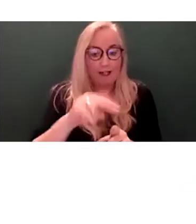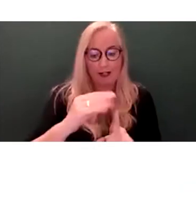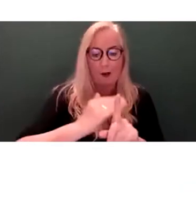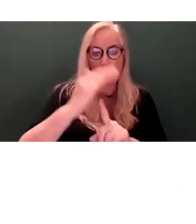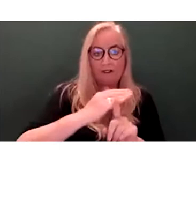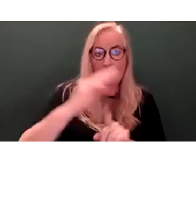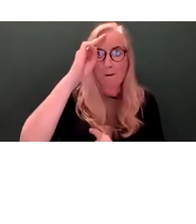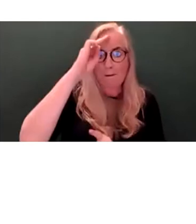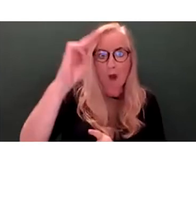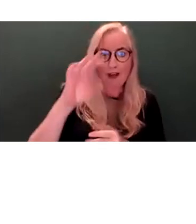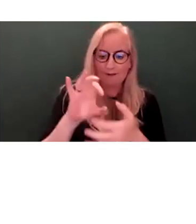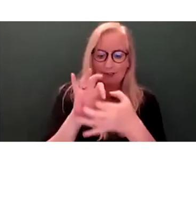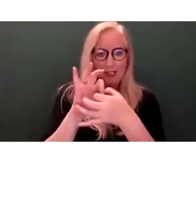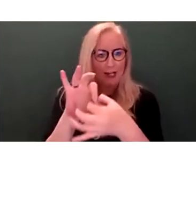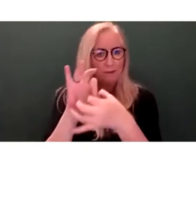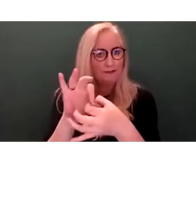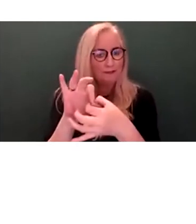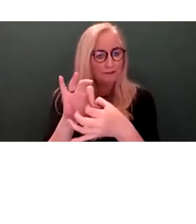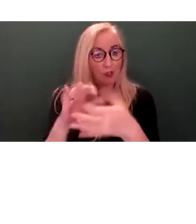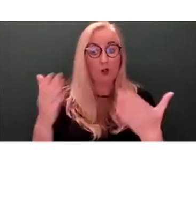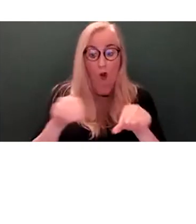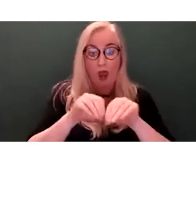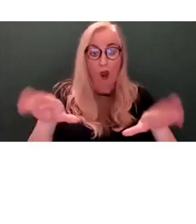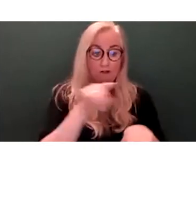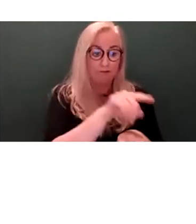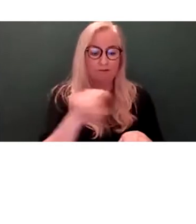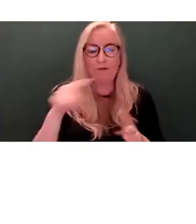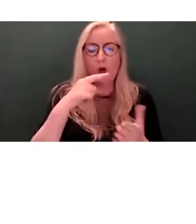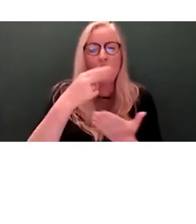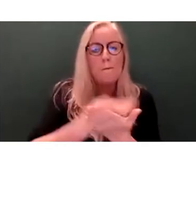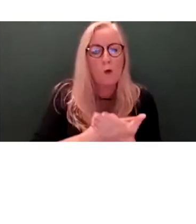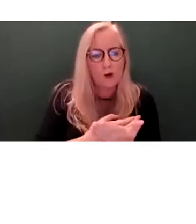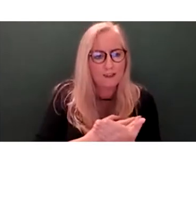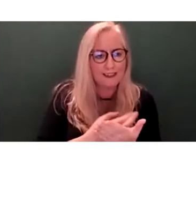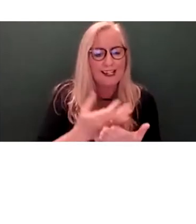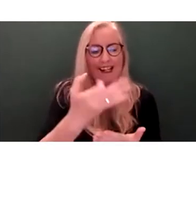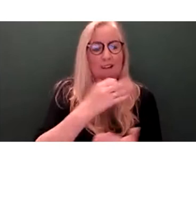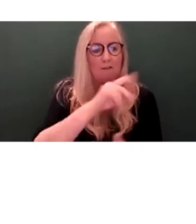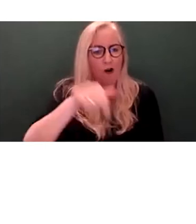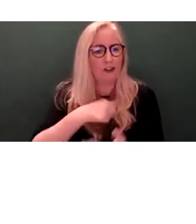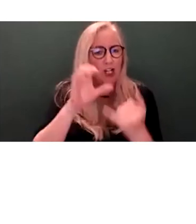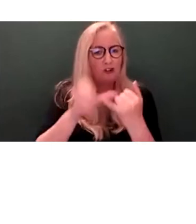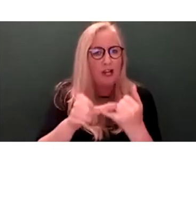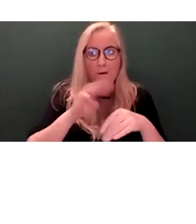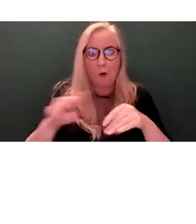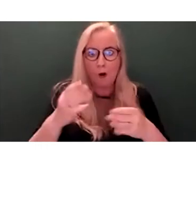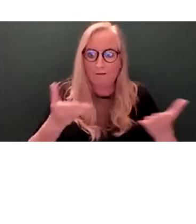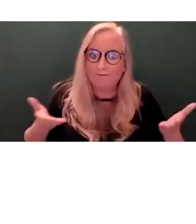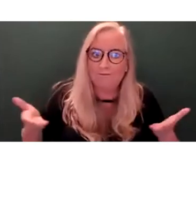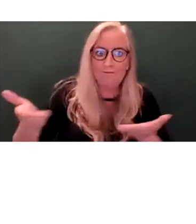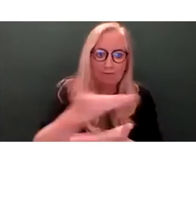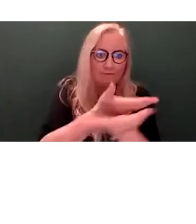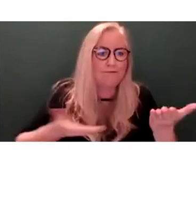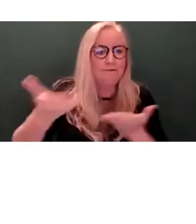employer engagement. The launch of these reports today provides an opportunity for a wider discussion on